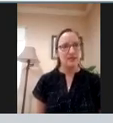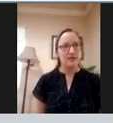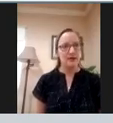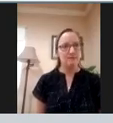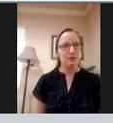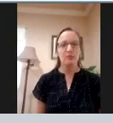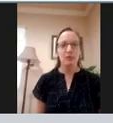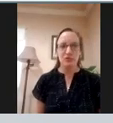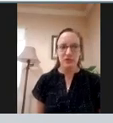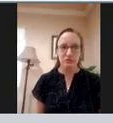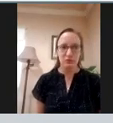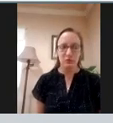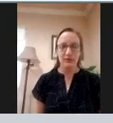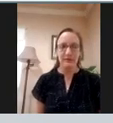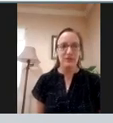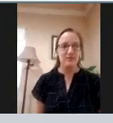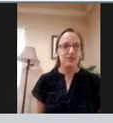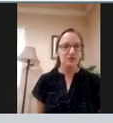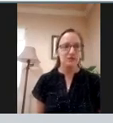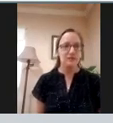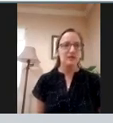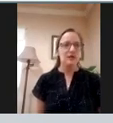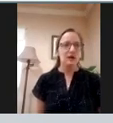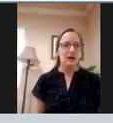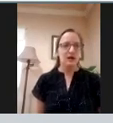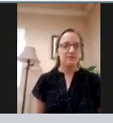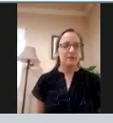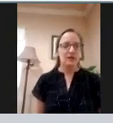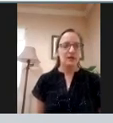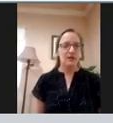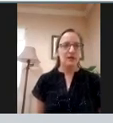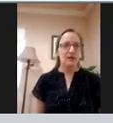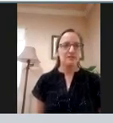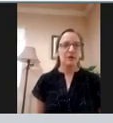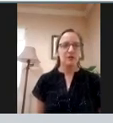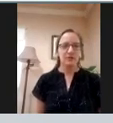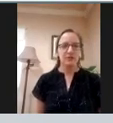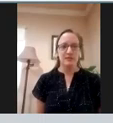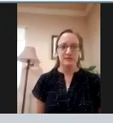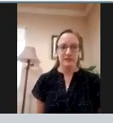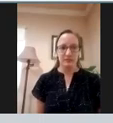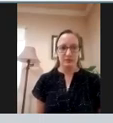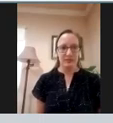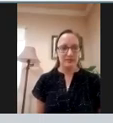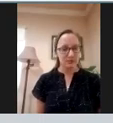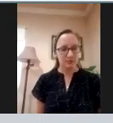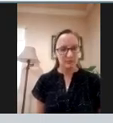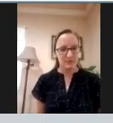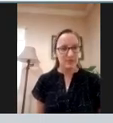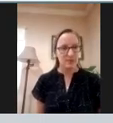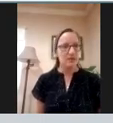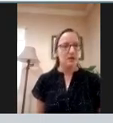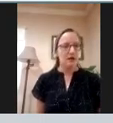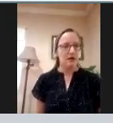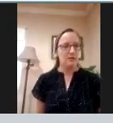management, erosion control and management issues, and partnering with communities to fix some of those types of